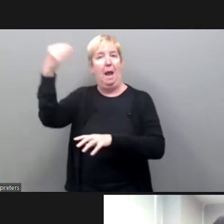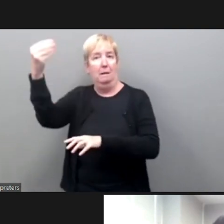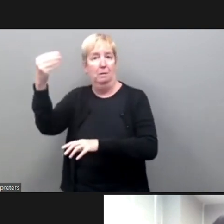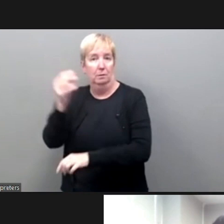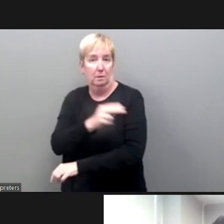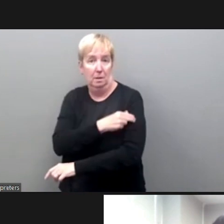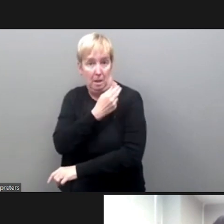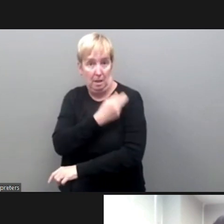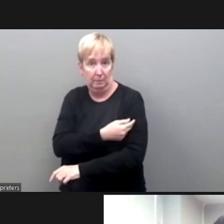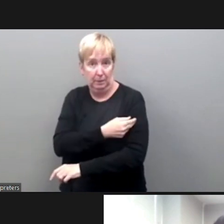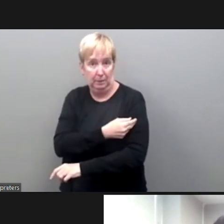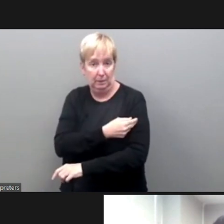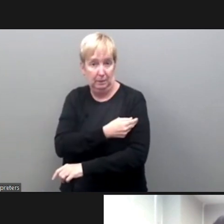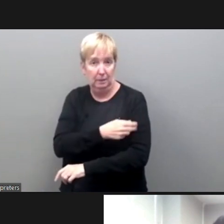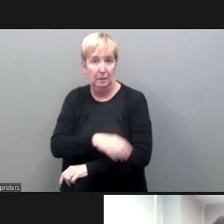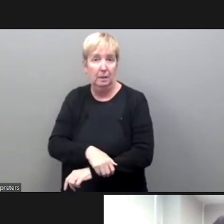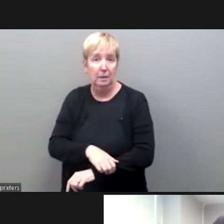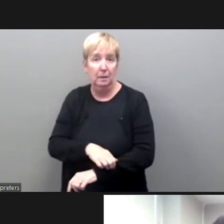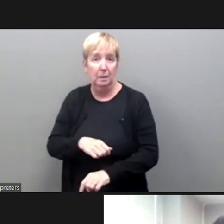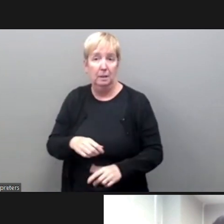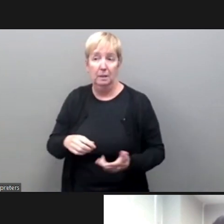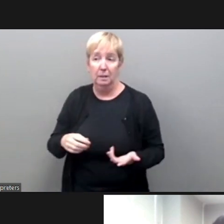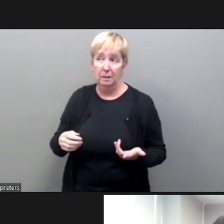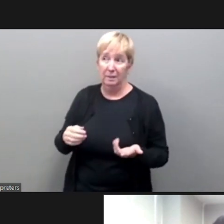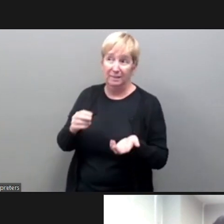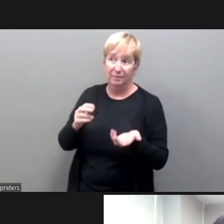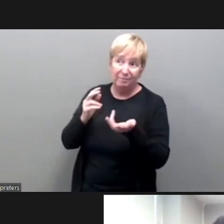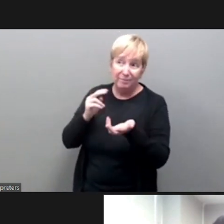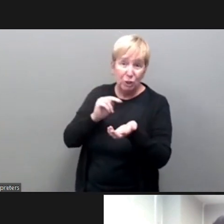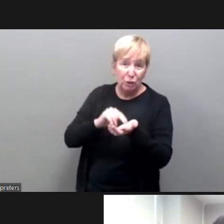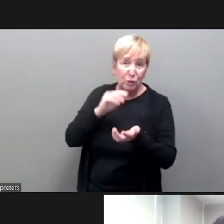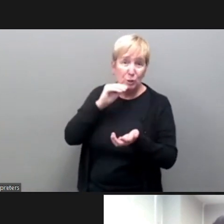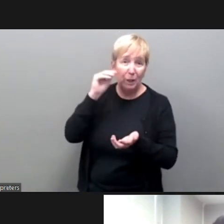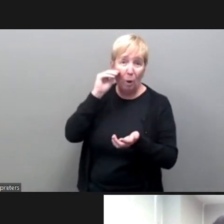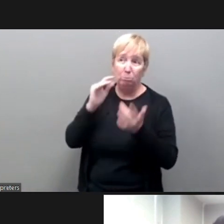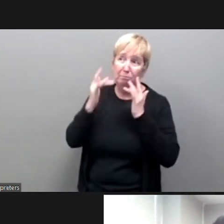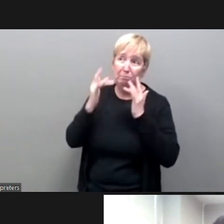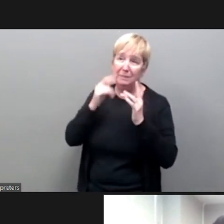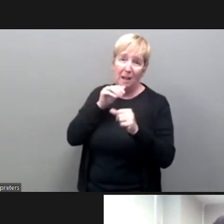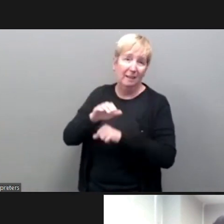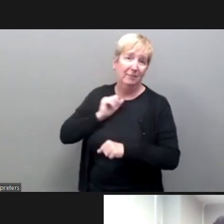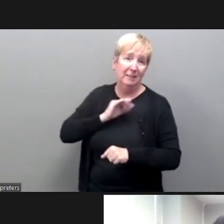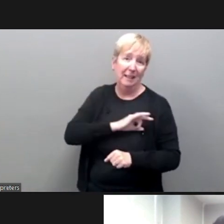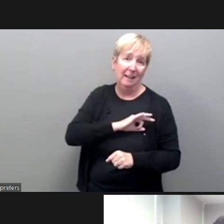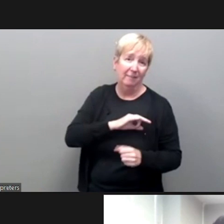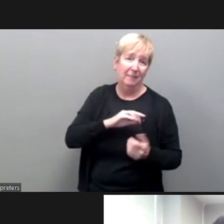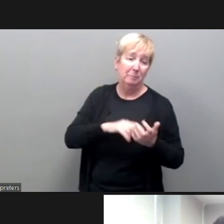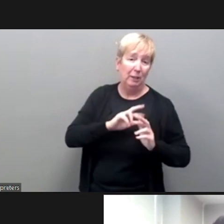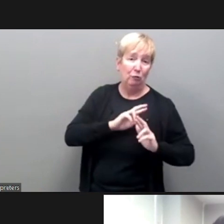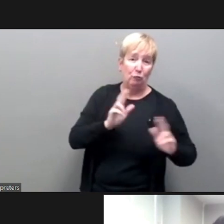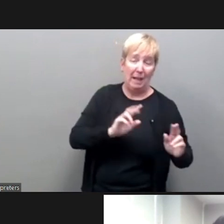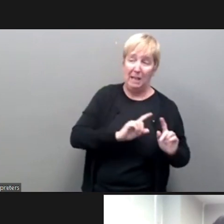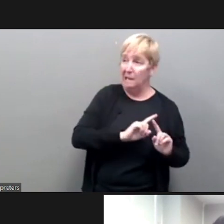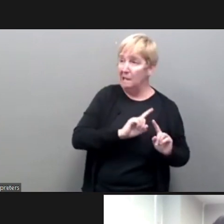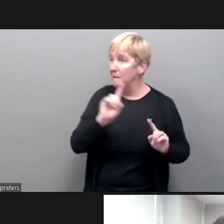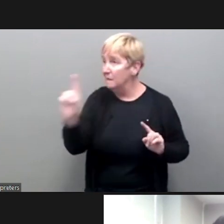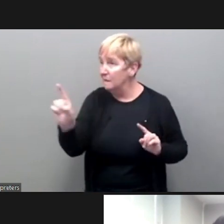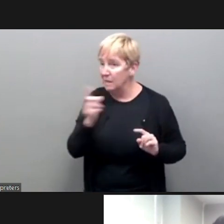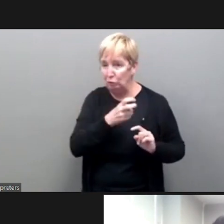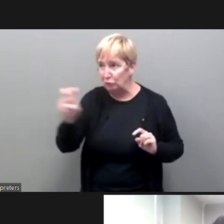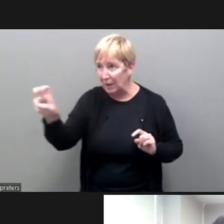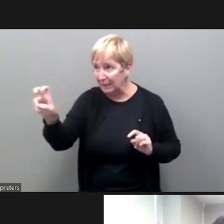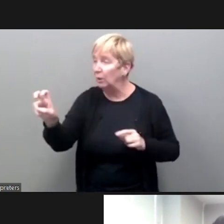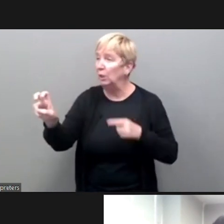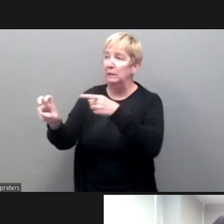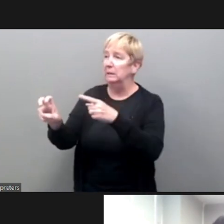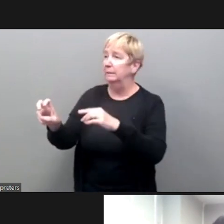hospital, we're having staffing issues in nursing homes as well, which create delays because the nursing homes don't have as many beds. So